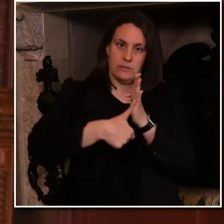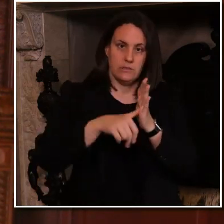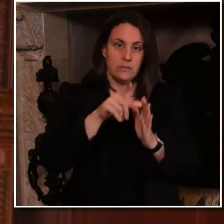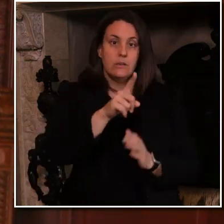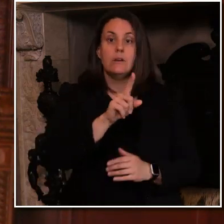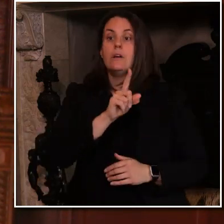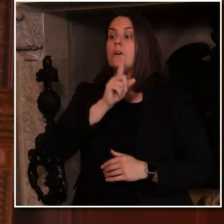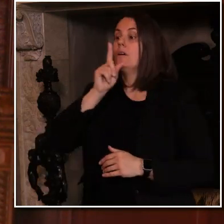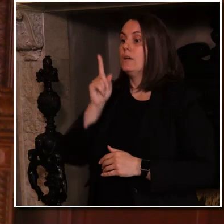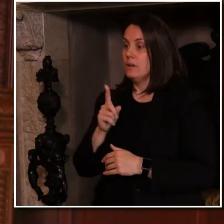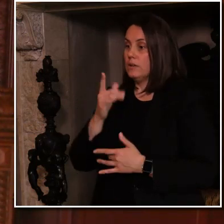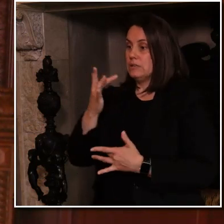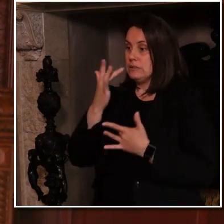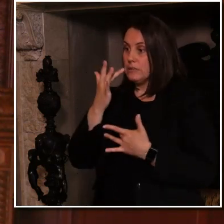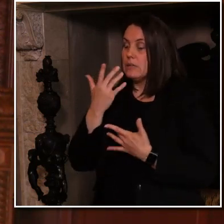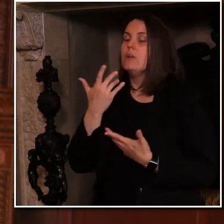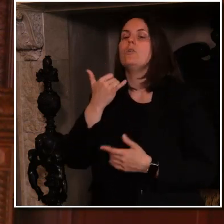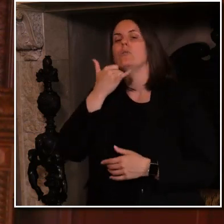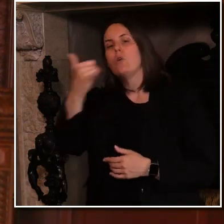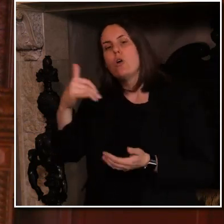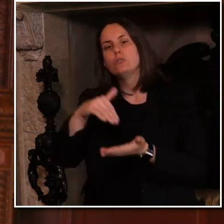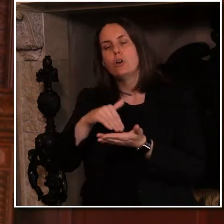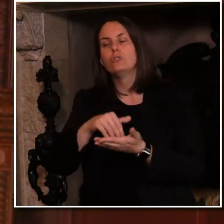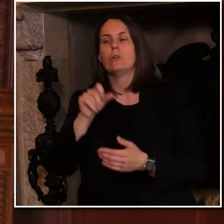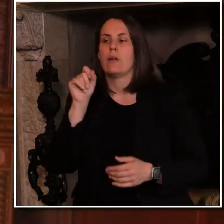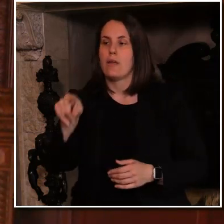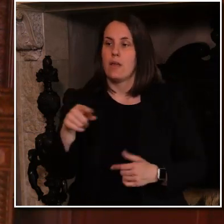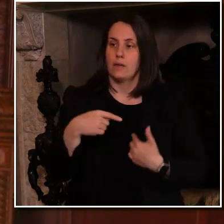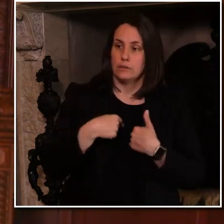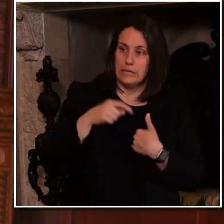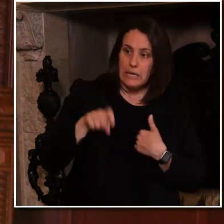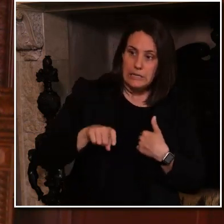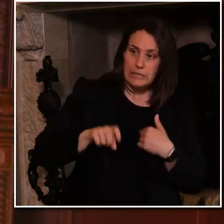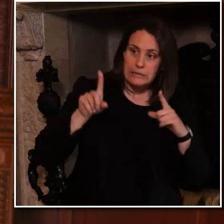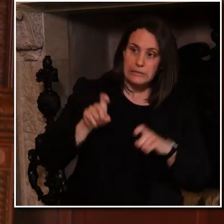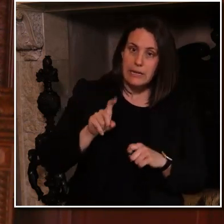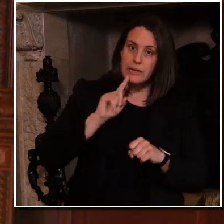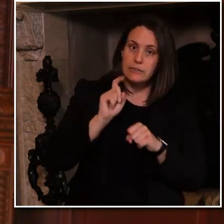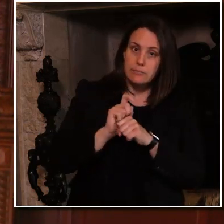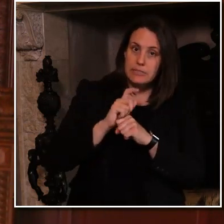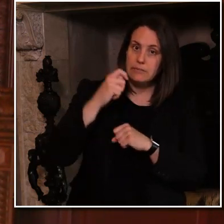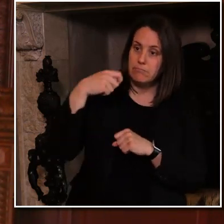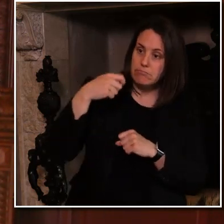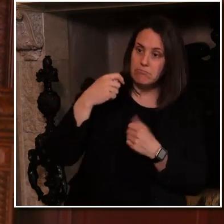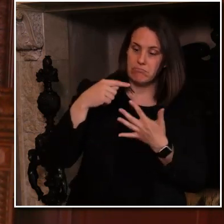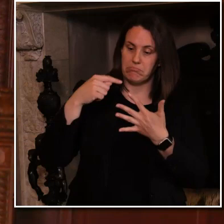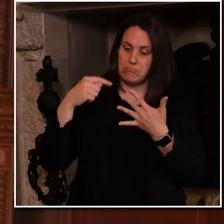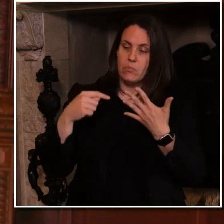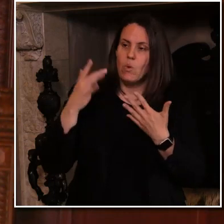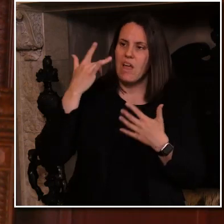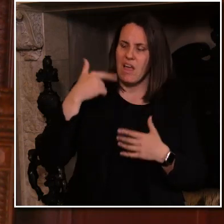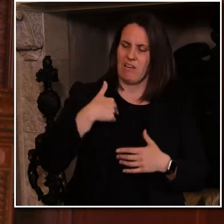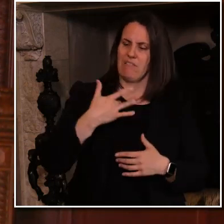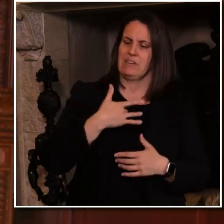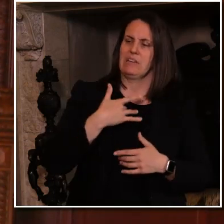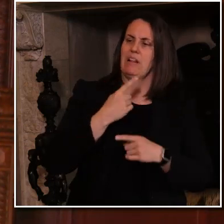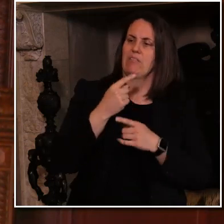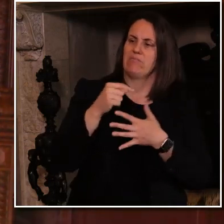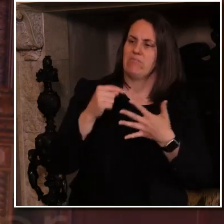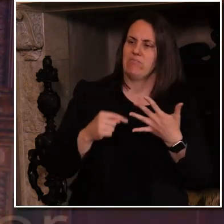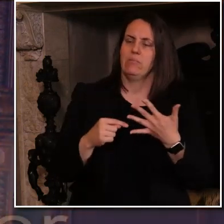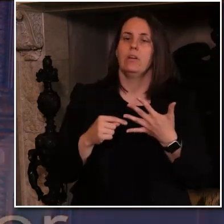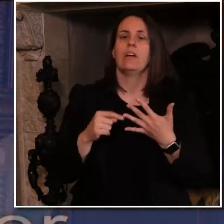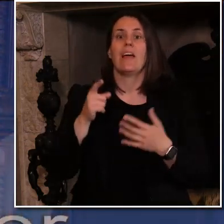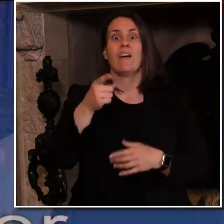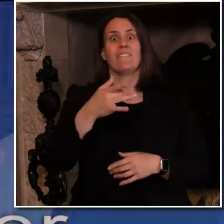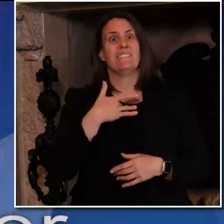preventing the spread in communities, is making sure that people that have symptoms are out of contact, are physically distant from other people. Thank you,